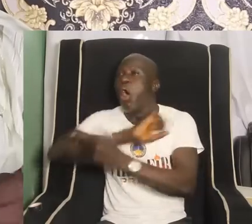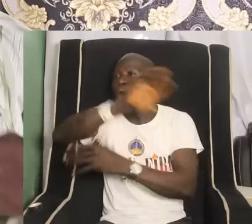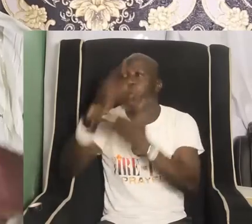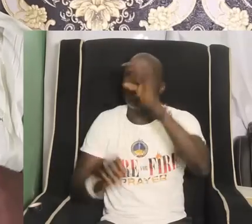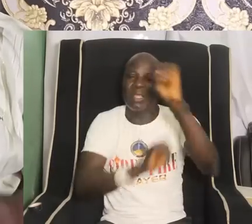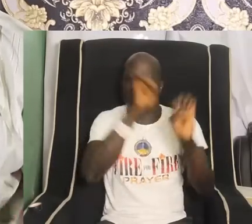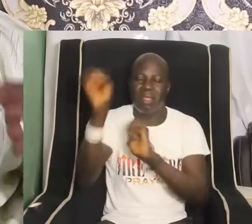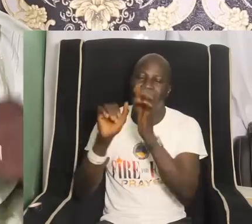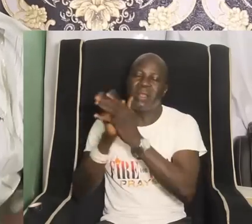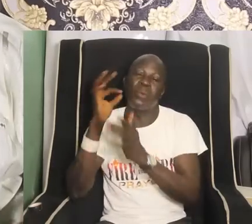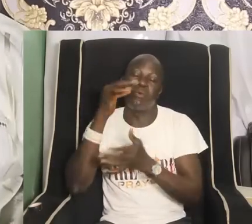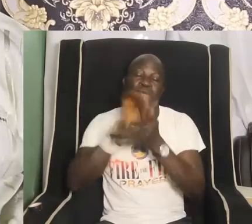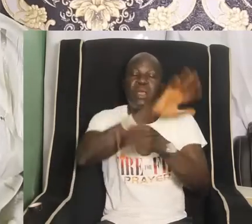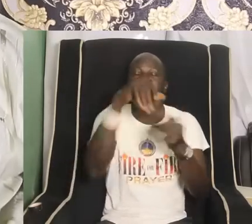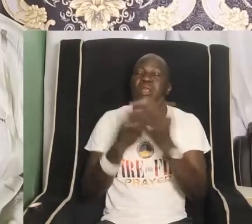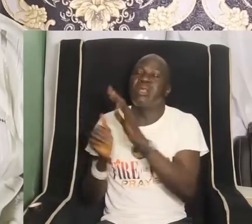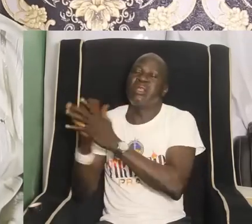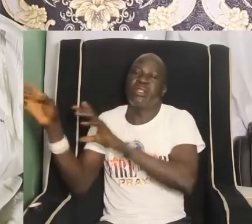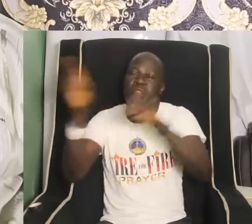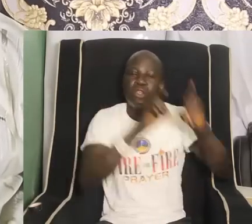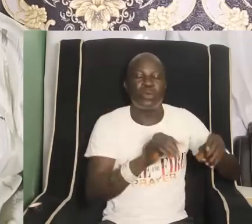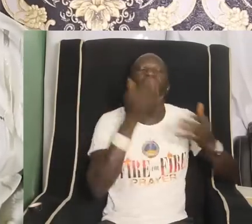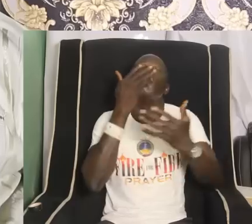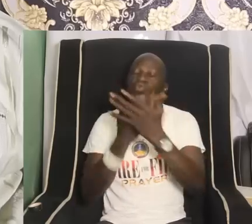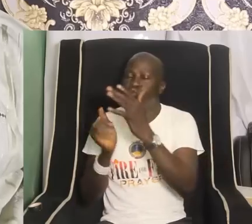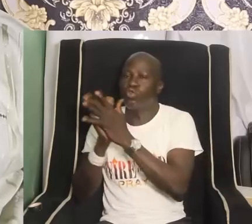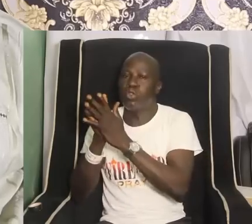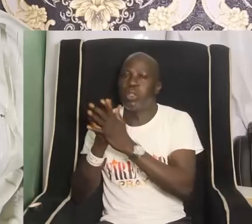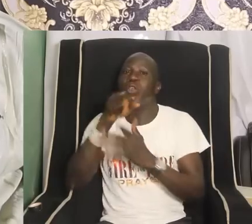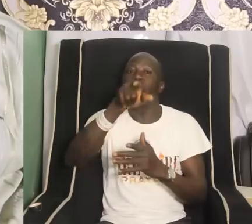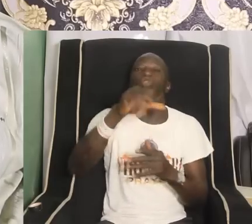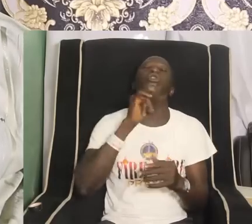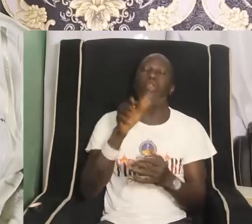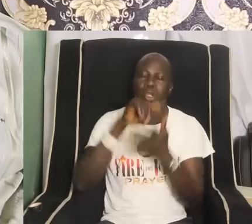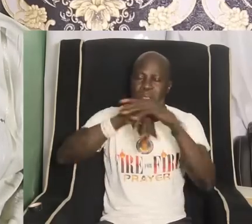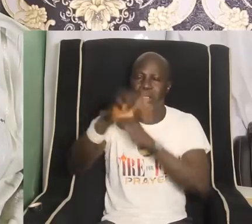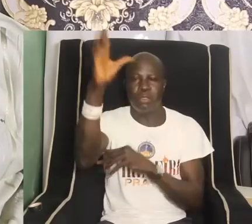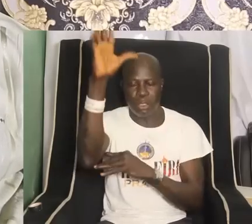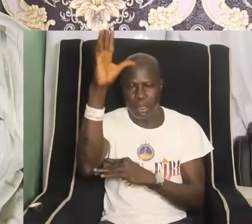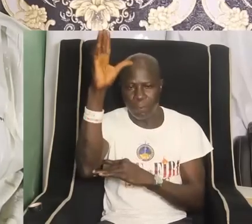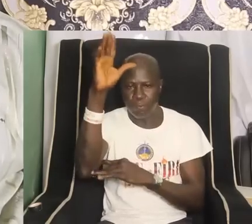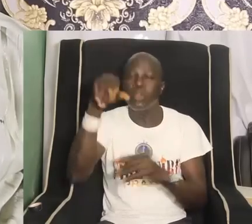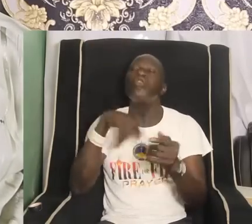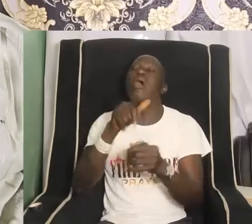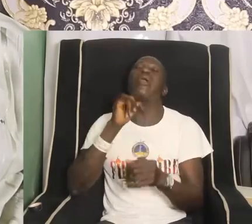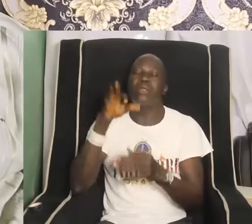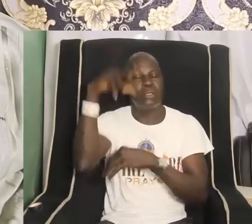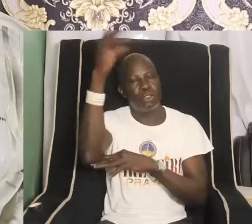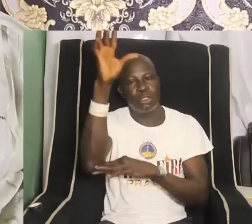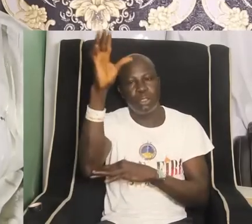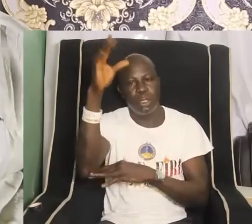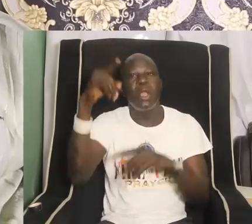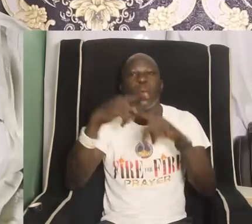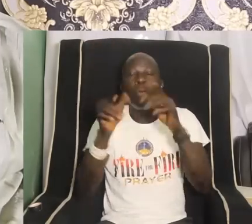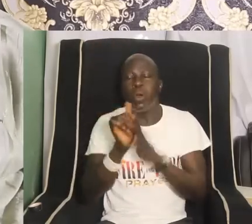ohunkóhun tó bá ń ṣe ni yóò máa ṣe déédéé. and whatsoever he does will prosper it. ìwọ kankan kọ́ ni igi yẹn o. you are not the tree. ìwọ kọ́ ni igi yẹn. you are not the